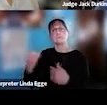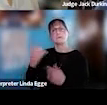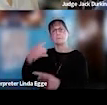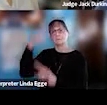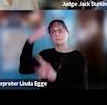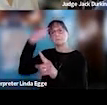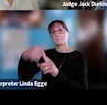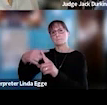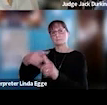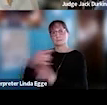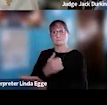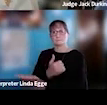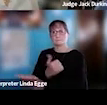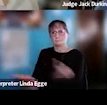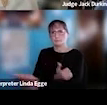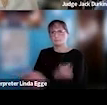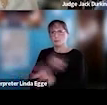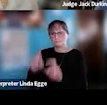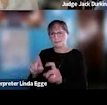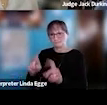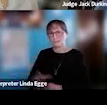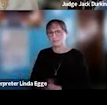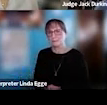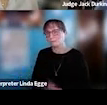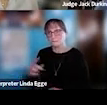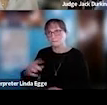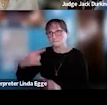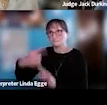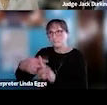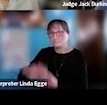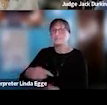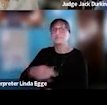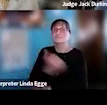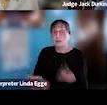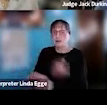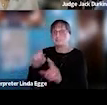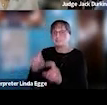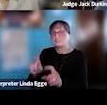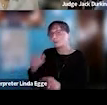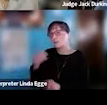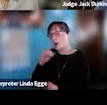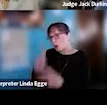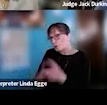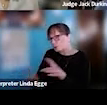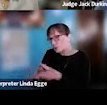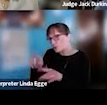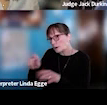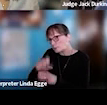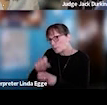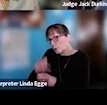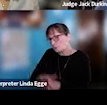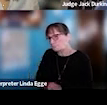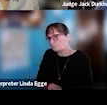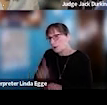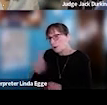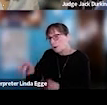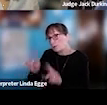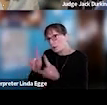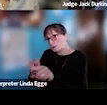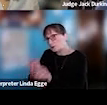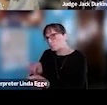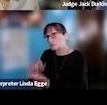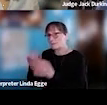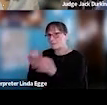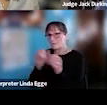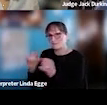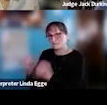screen, although it's important, I want to know, are they showing up to work? Are they attending their individual